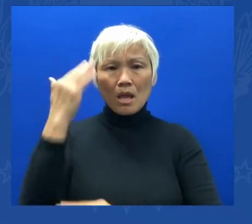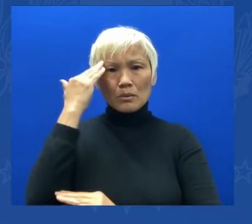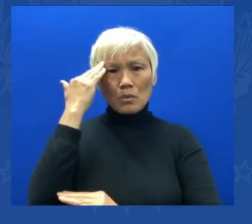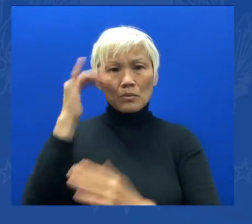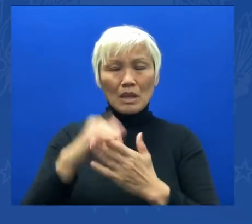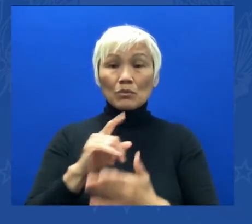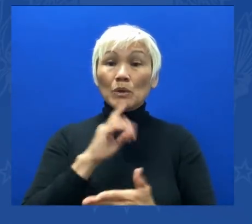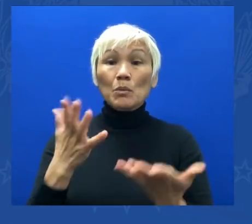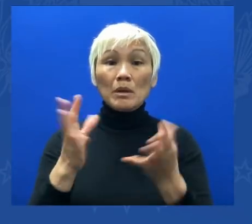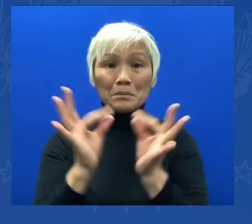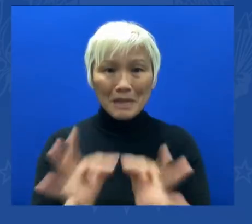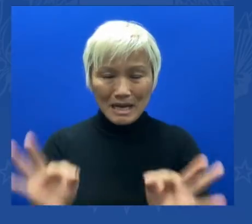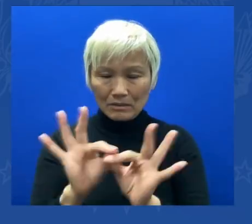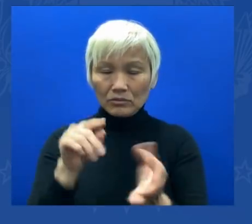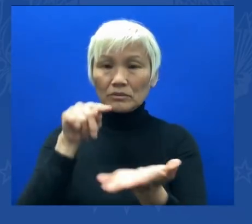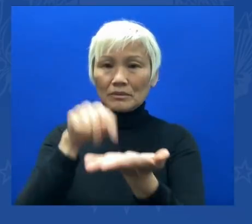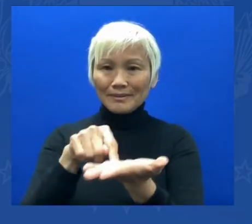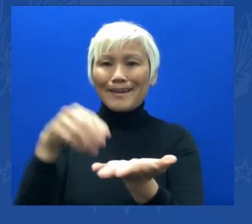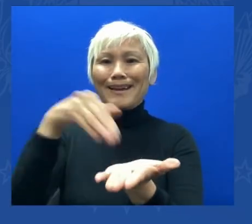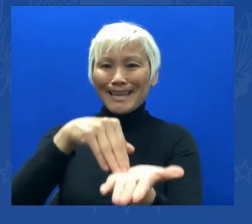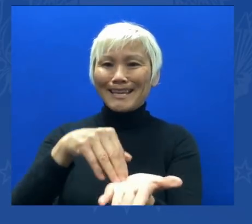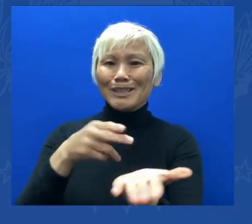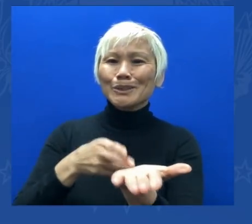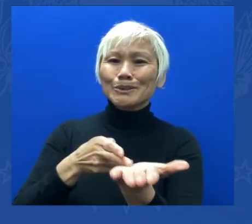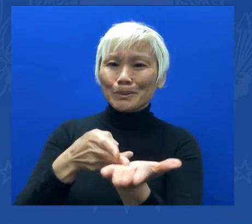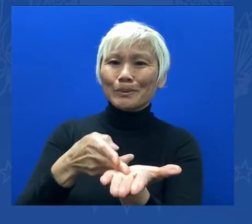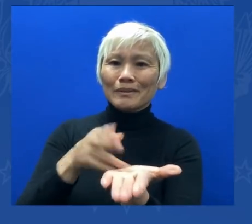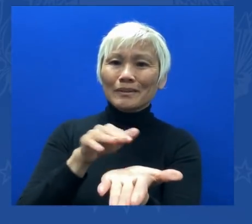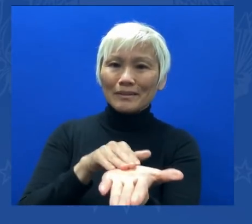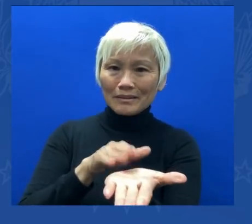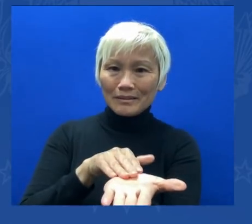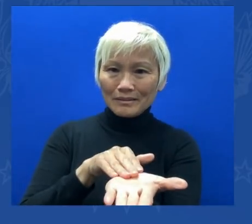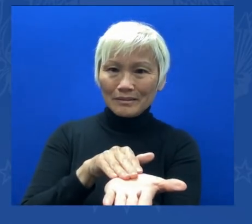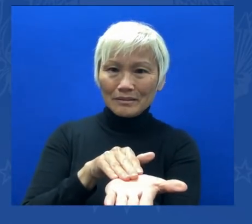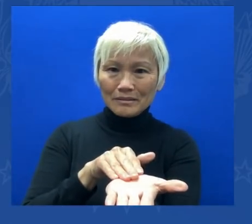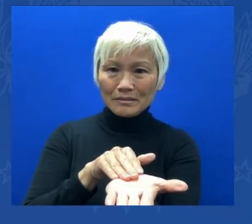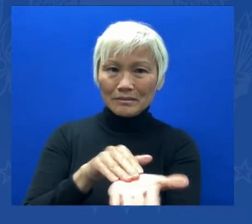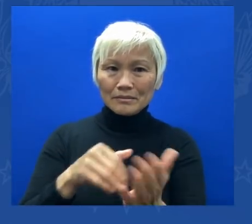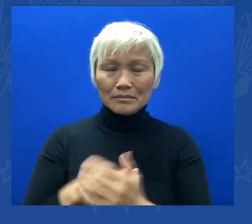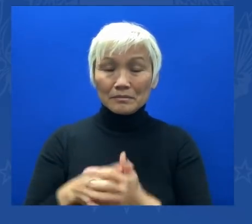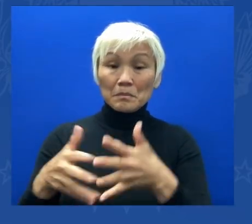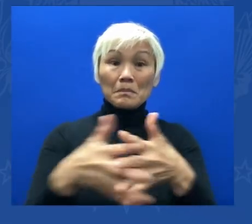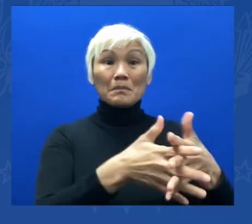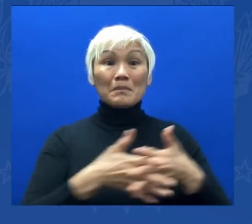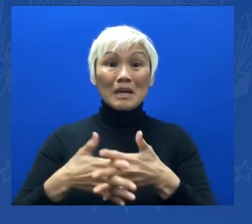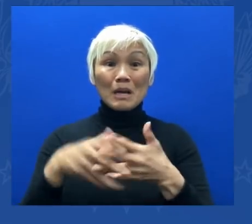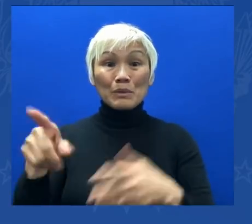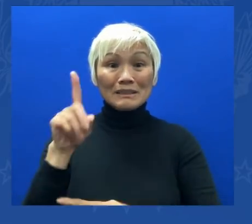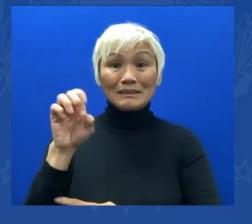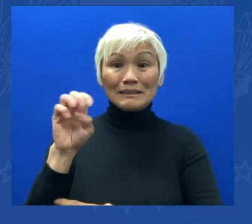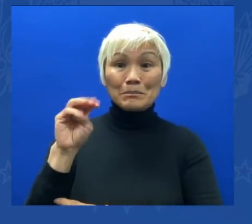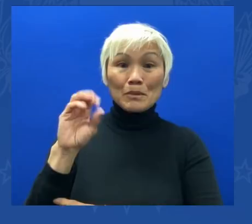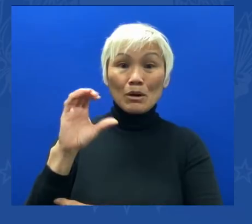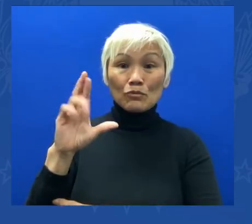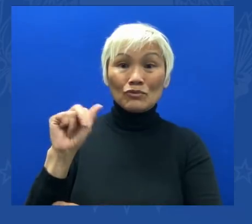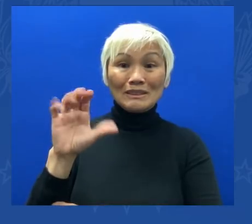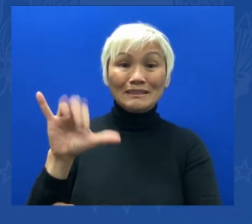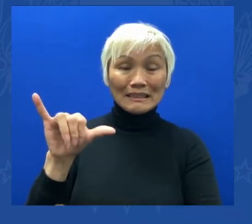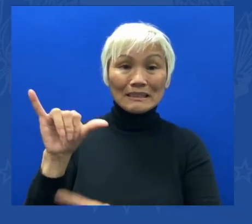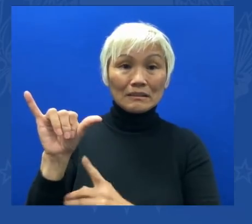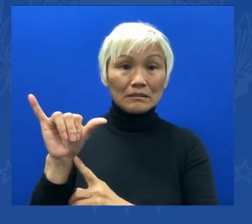matters. American democracy is not a reality show. It's not a reality show.